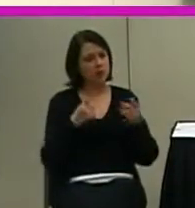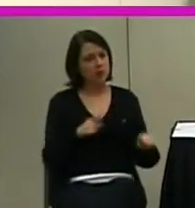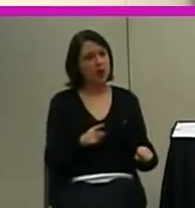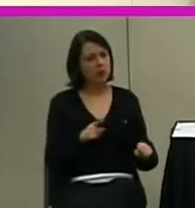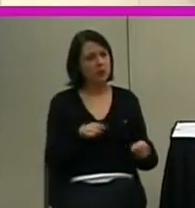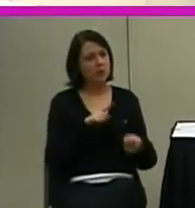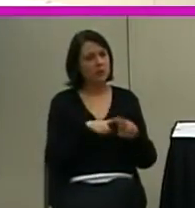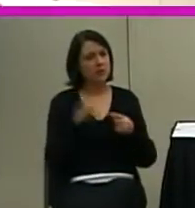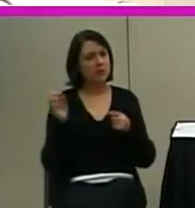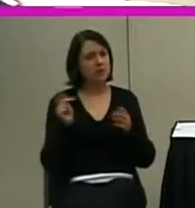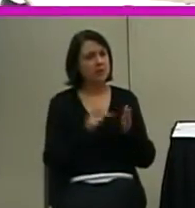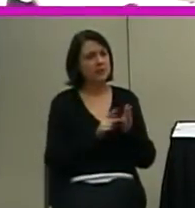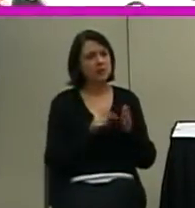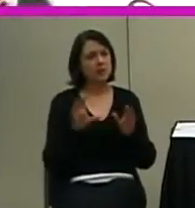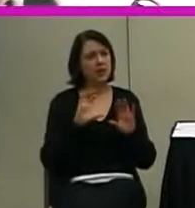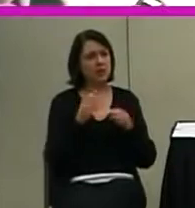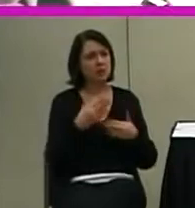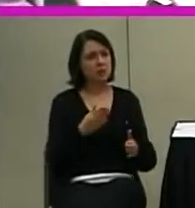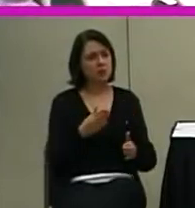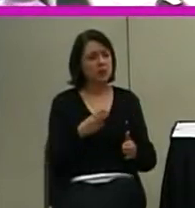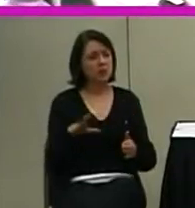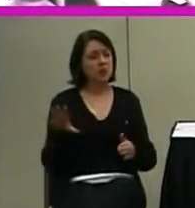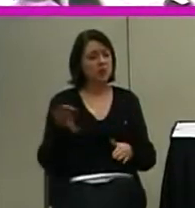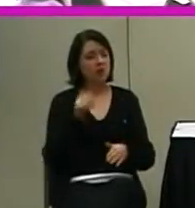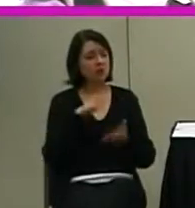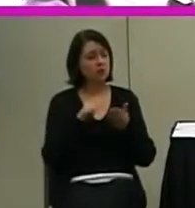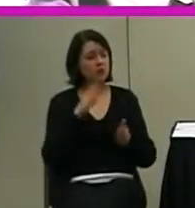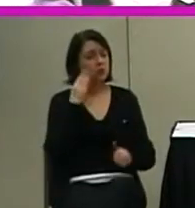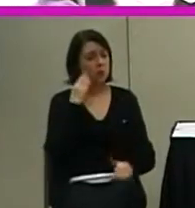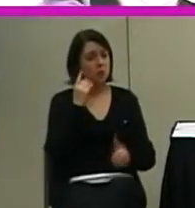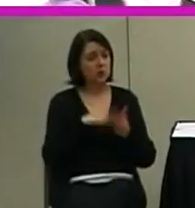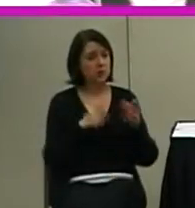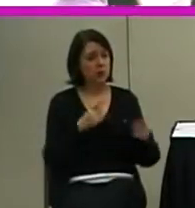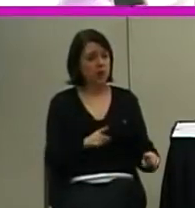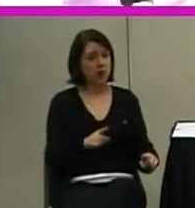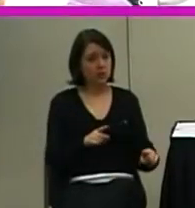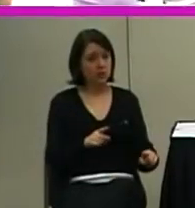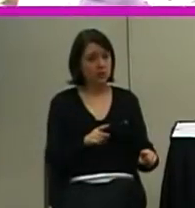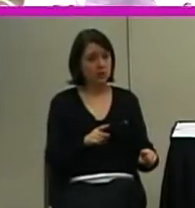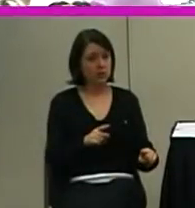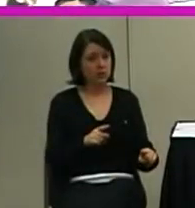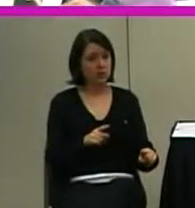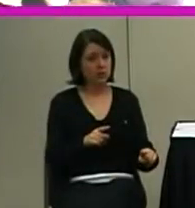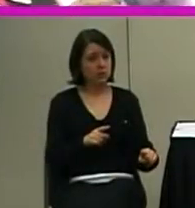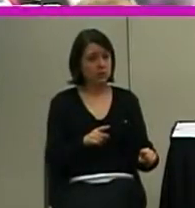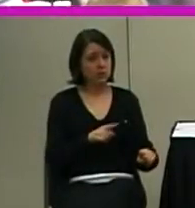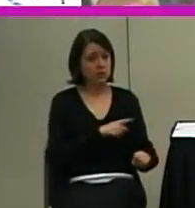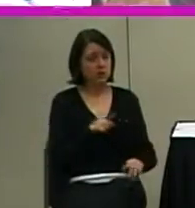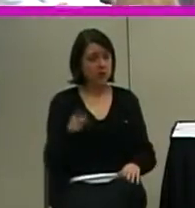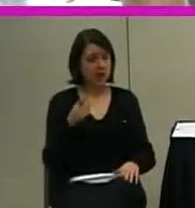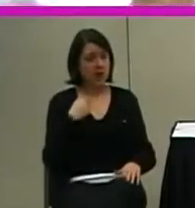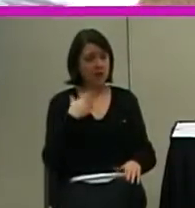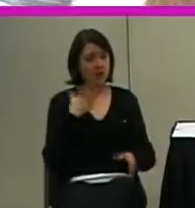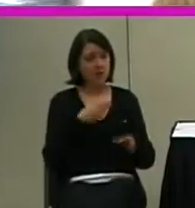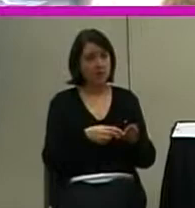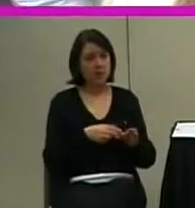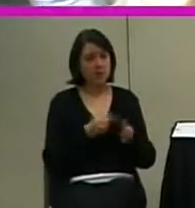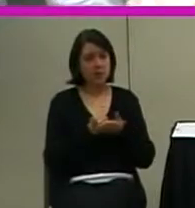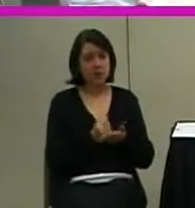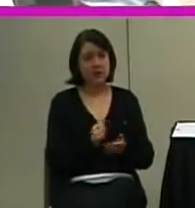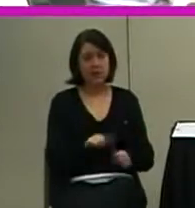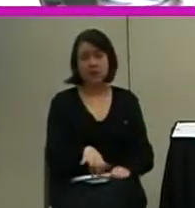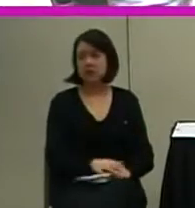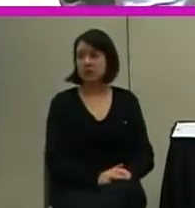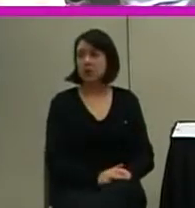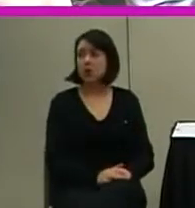back into the natural setting, are they aware that this is going on between the teacher and the student? Do they have any part in helping with this?